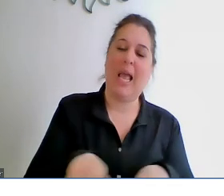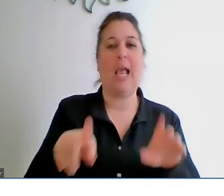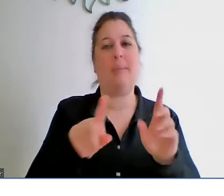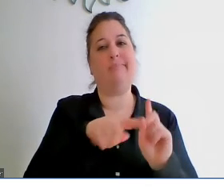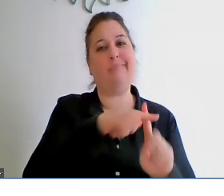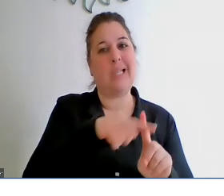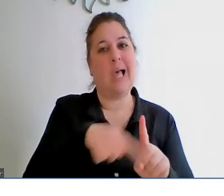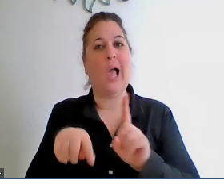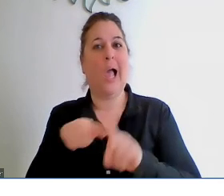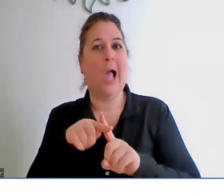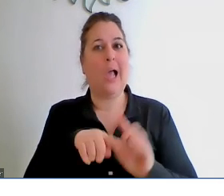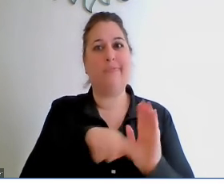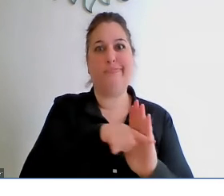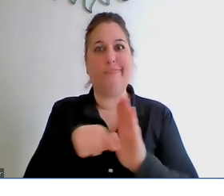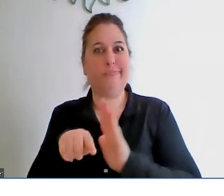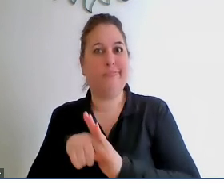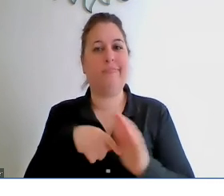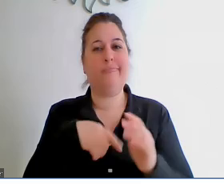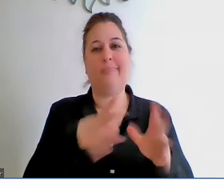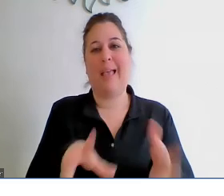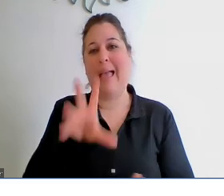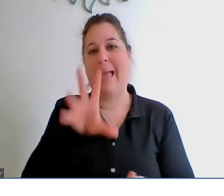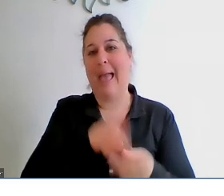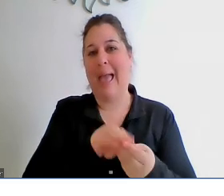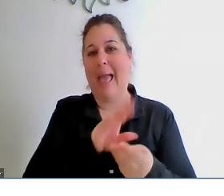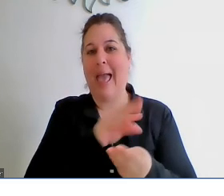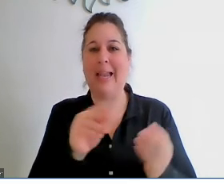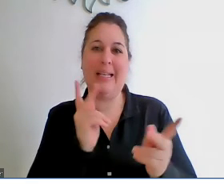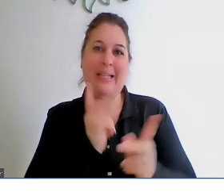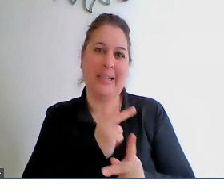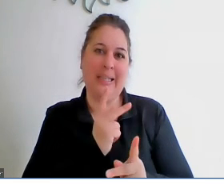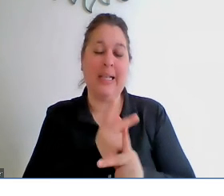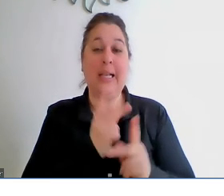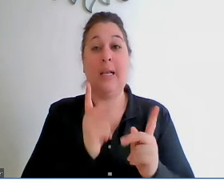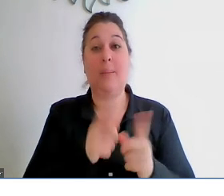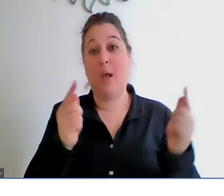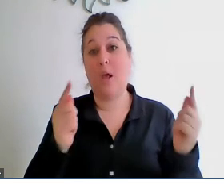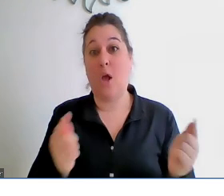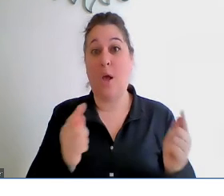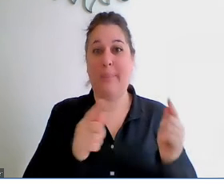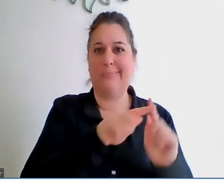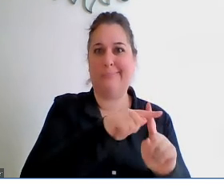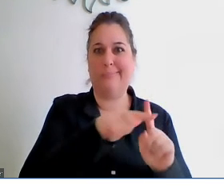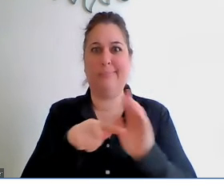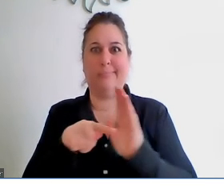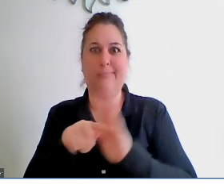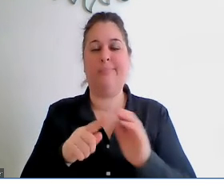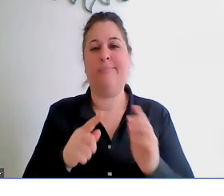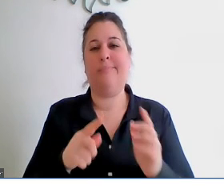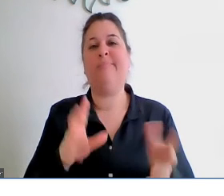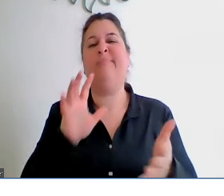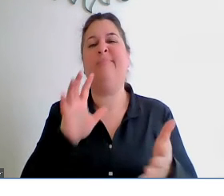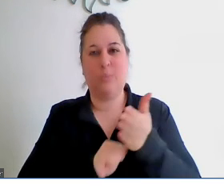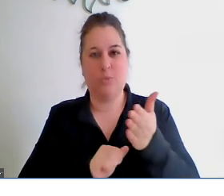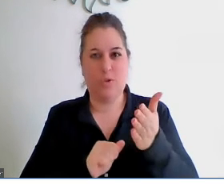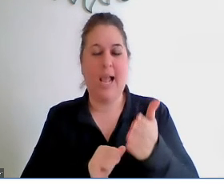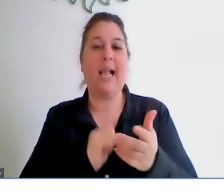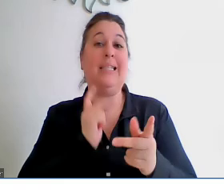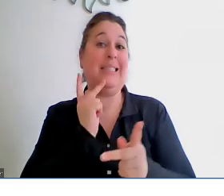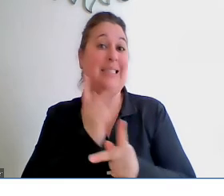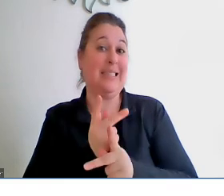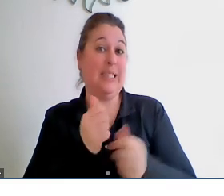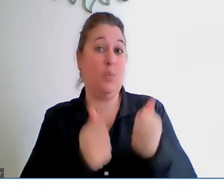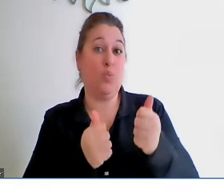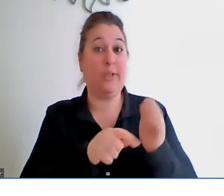the rules. Think of the song. And the song is coming up again. Same sign, add and keep.